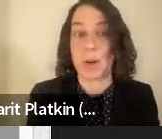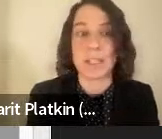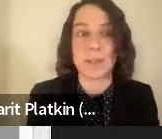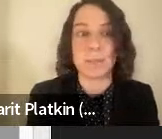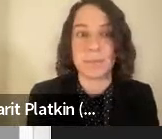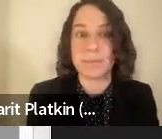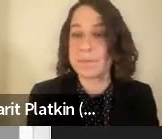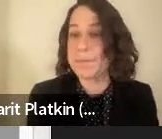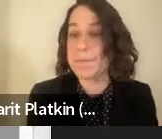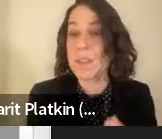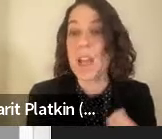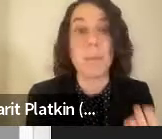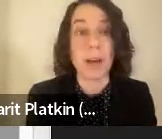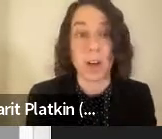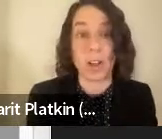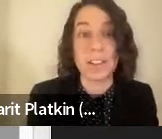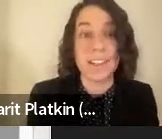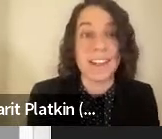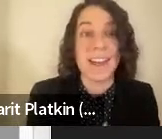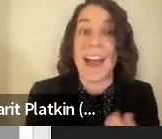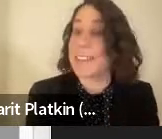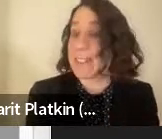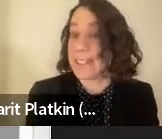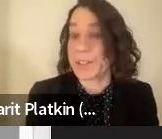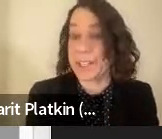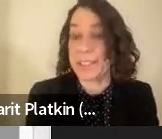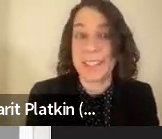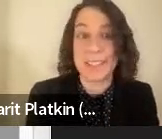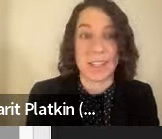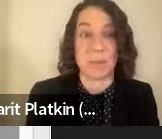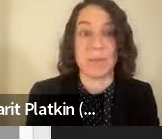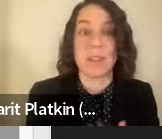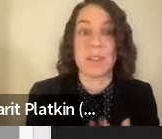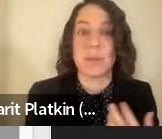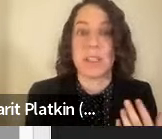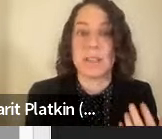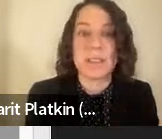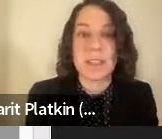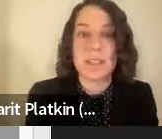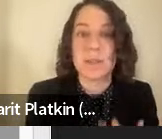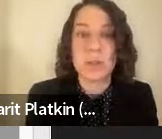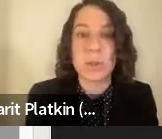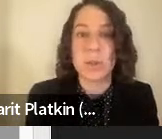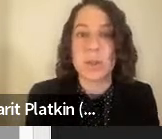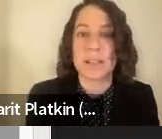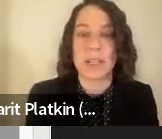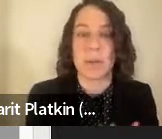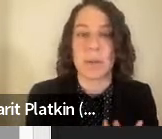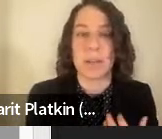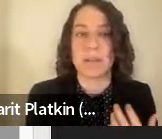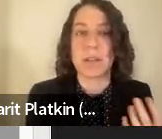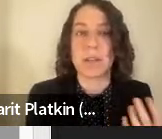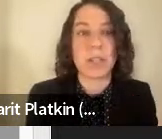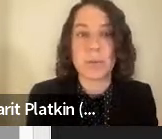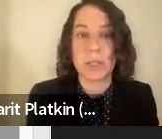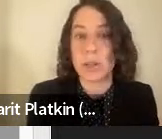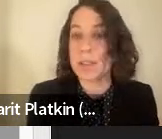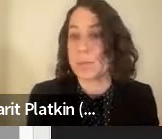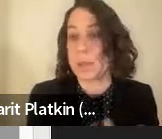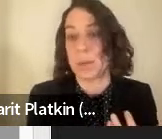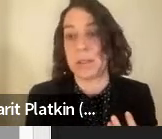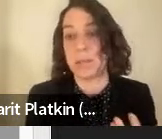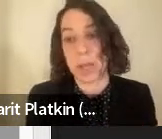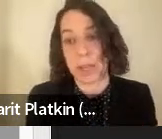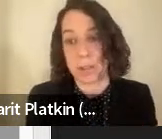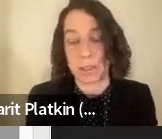planning priorities. Above all, as an interagency team, we see this new tool as becoming a shared